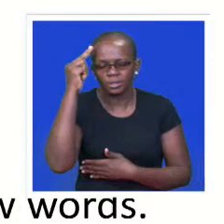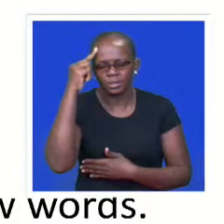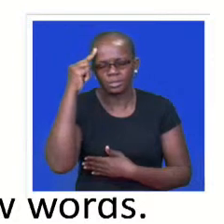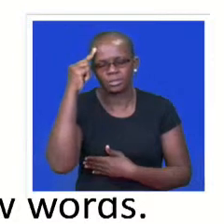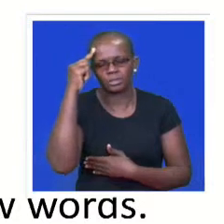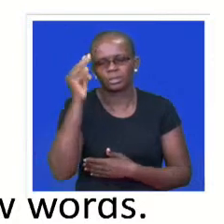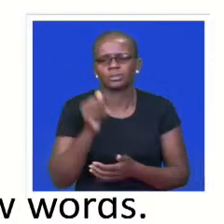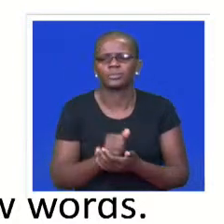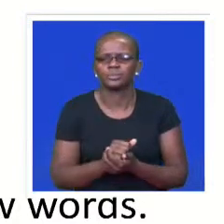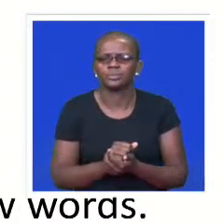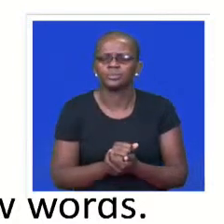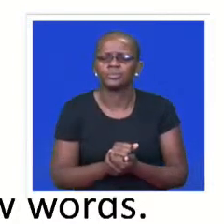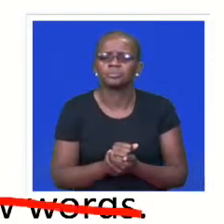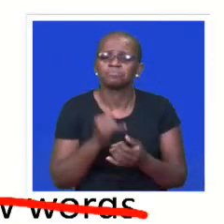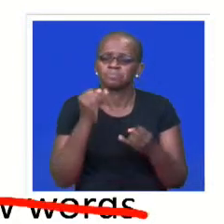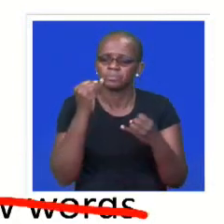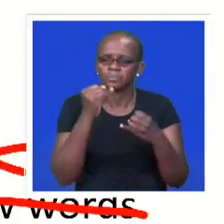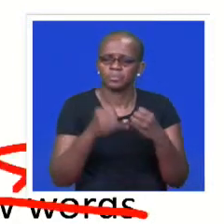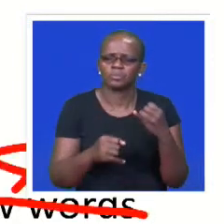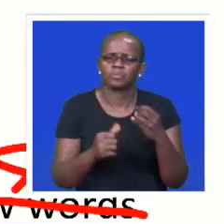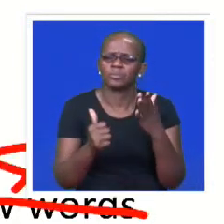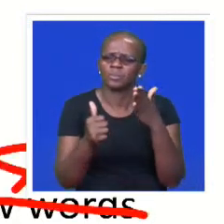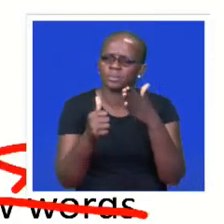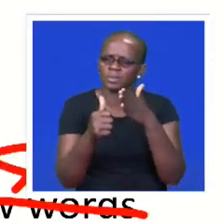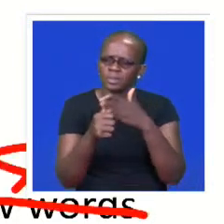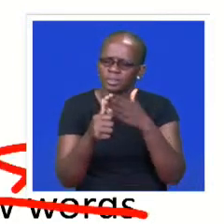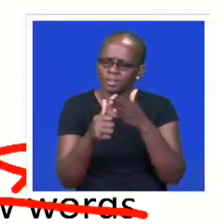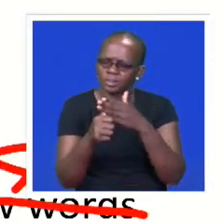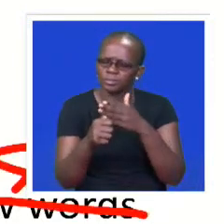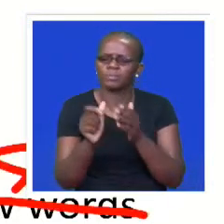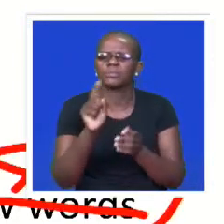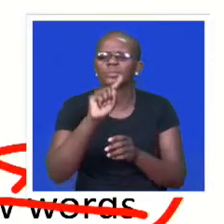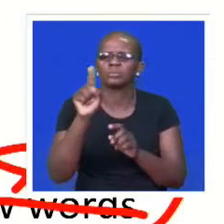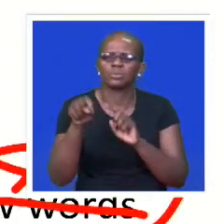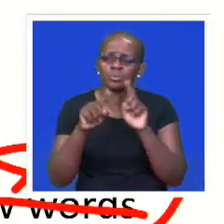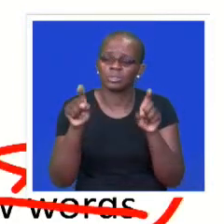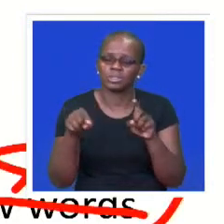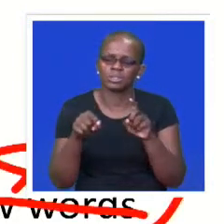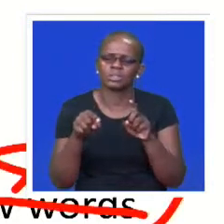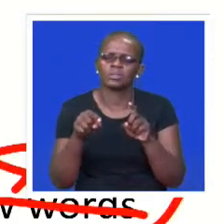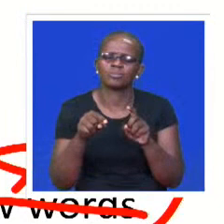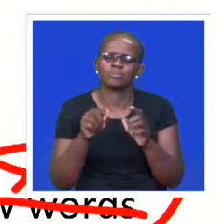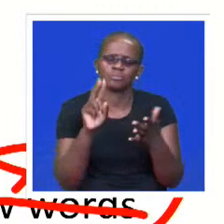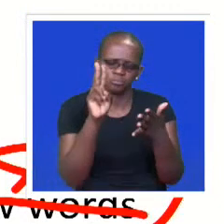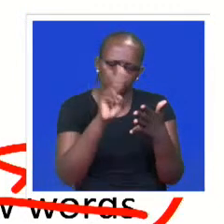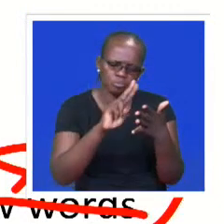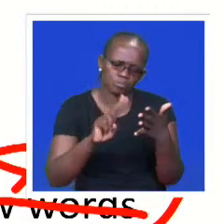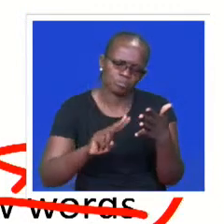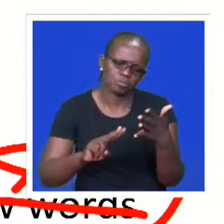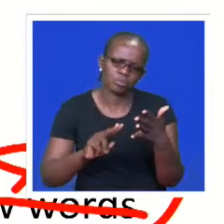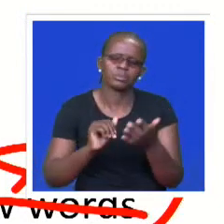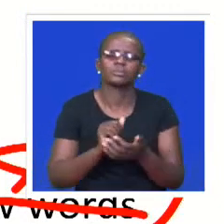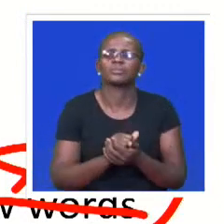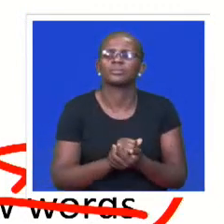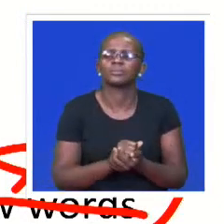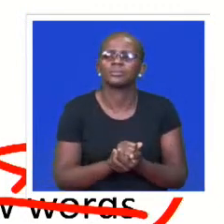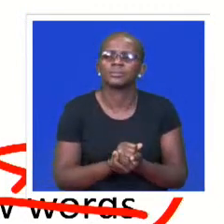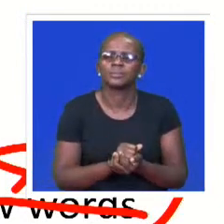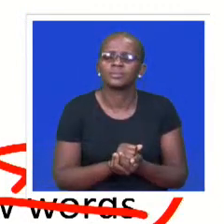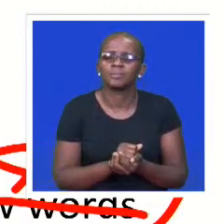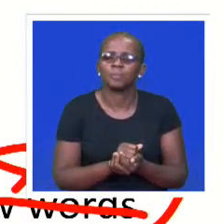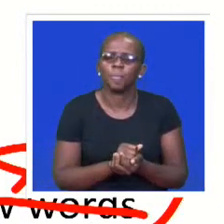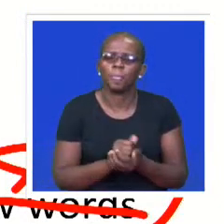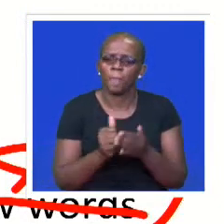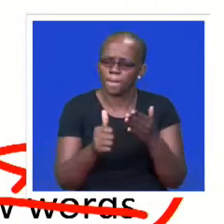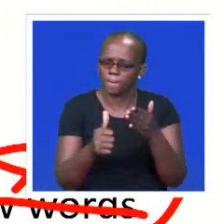questions based on the story. Based on the story there. you should be able to answer some